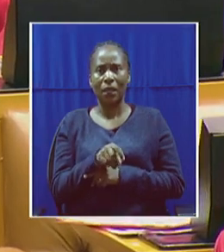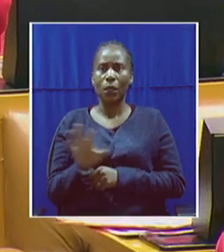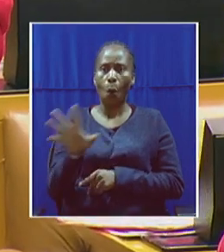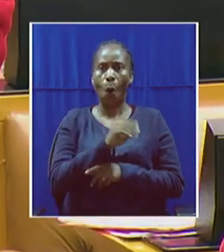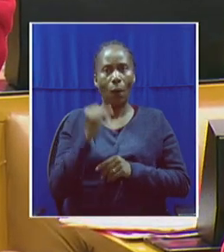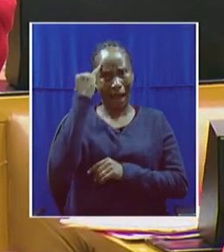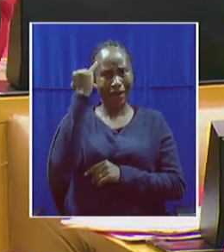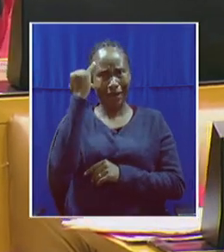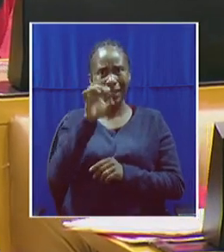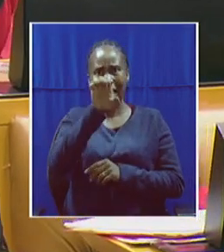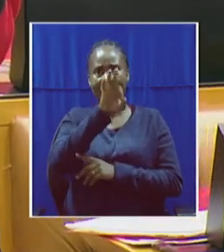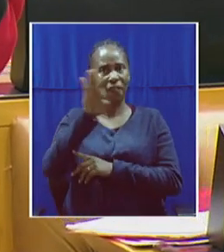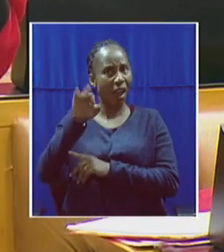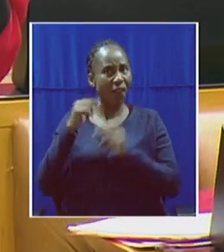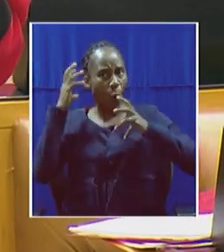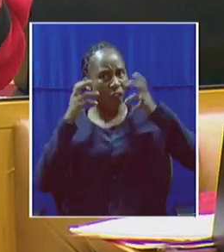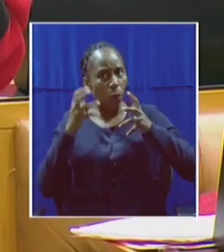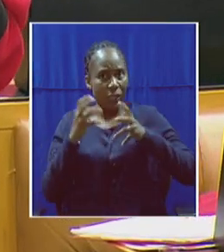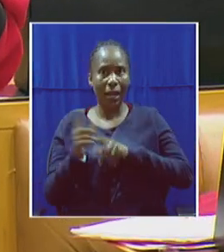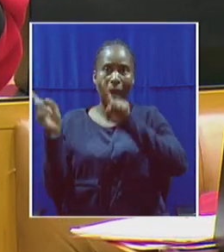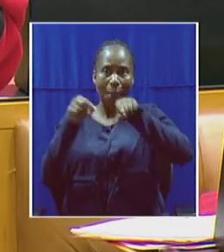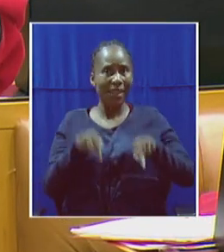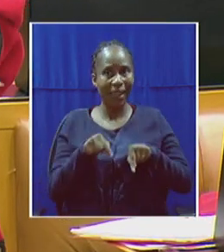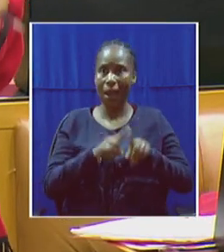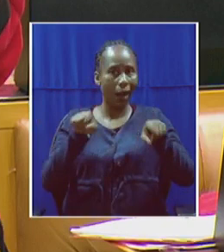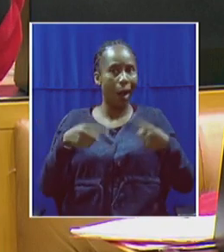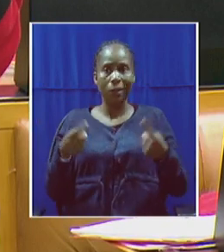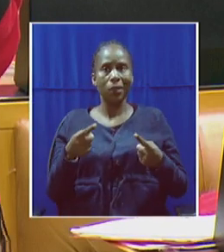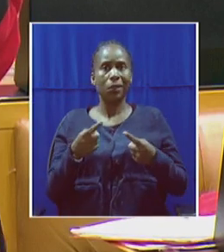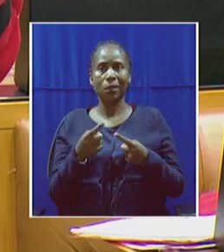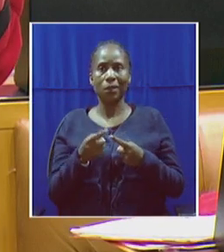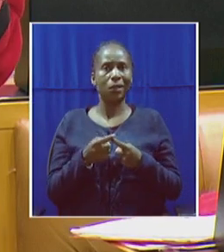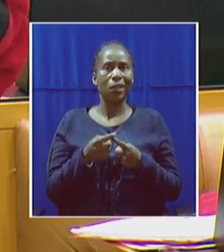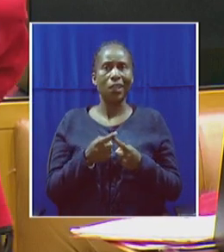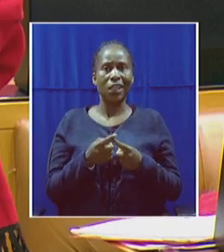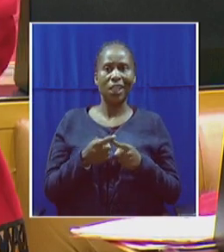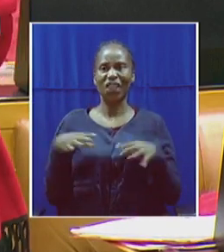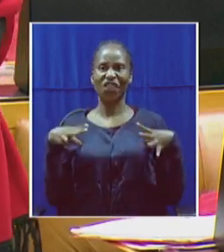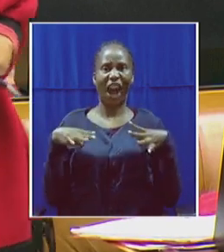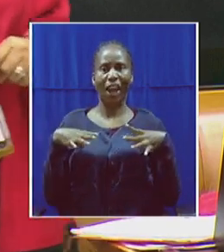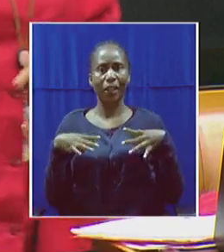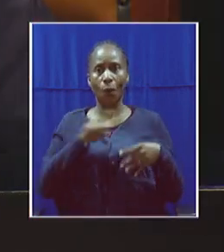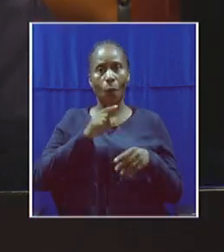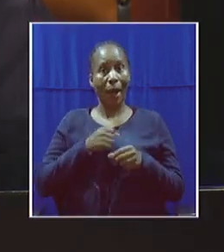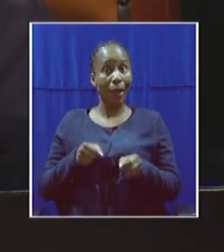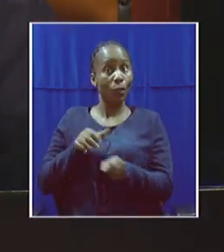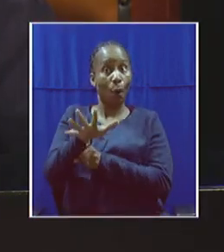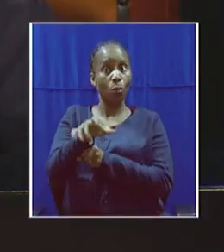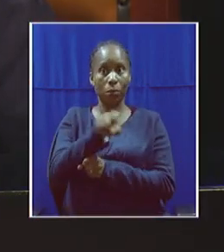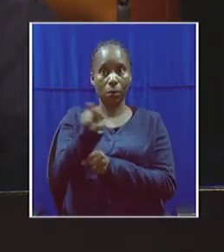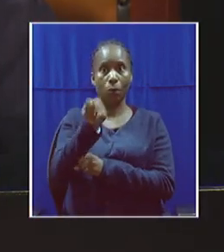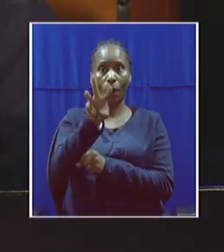ideology of he must not come here to Grand stand here because we are going to expose him honorable member